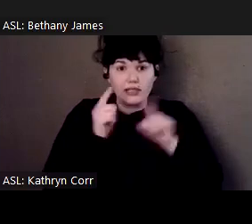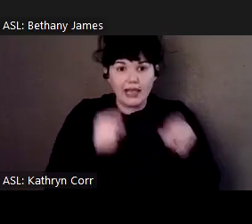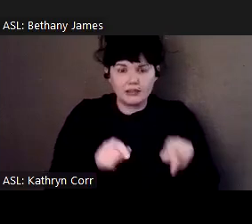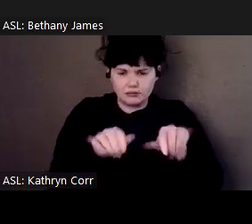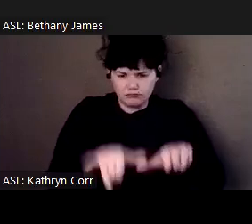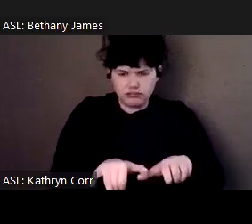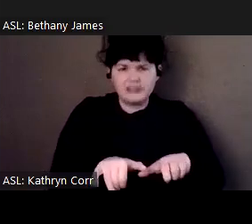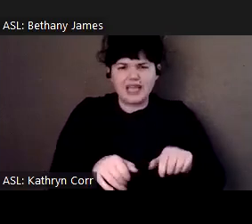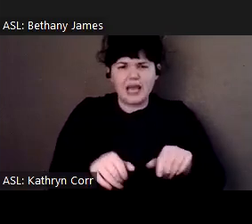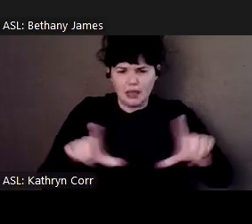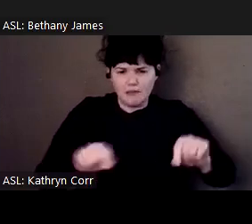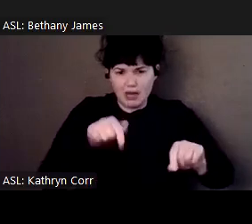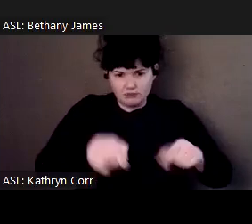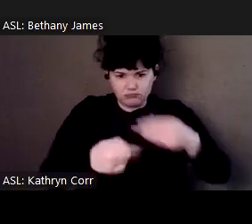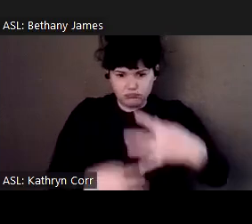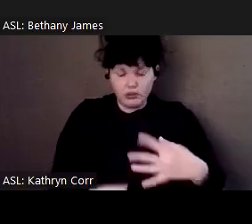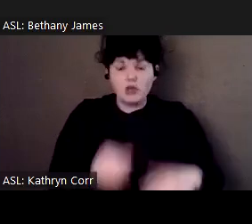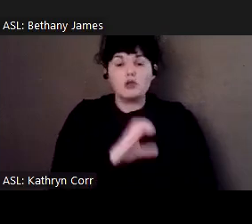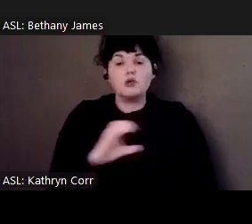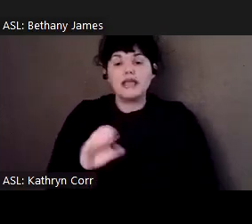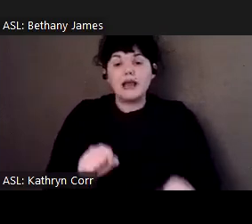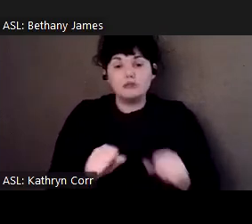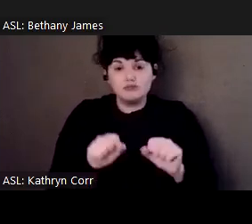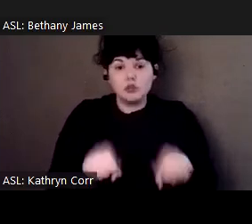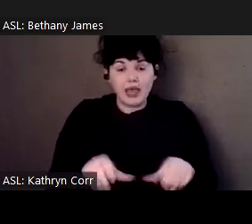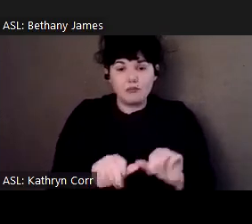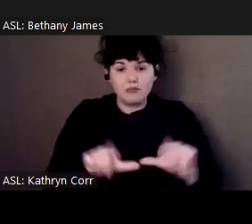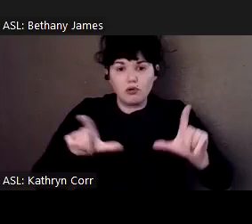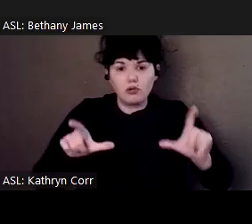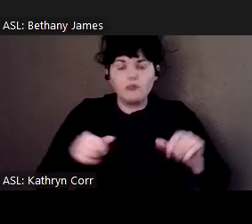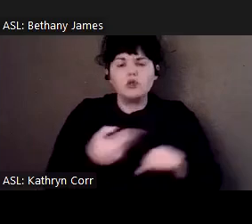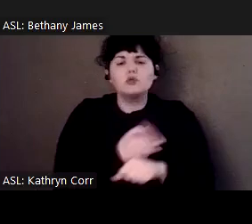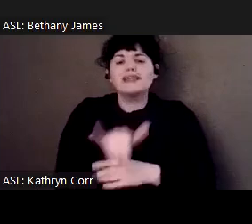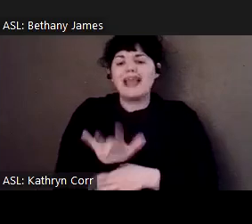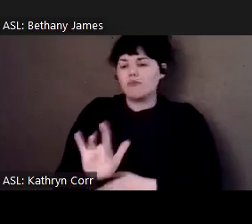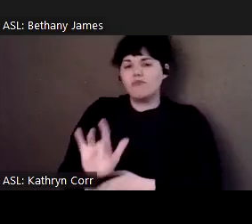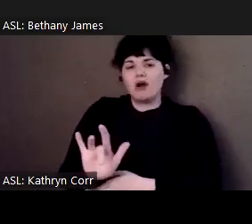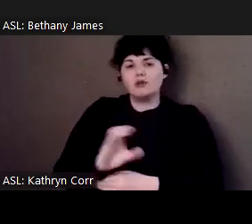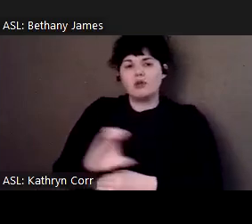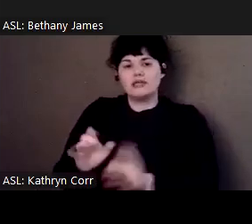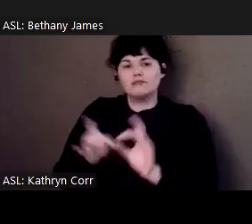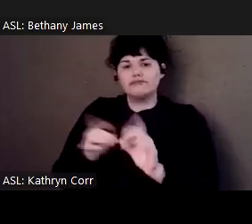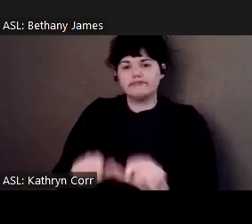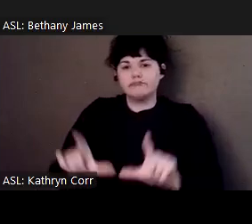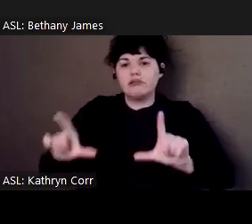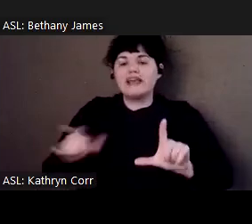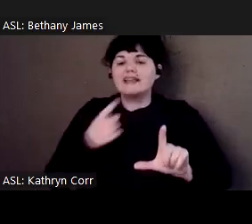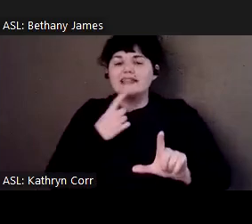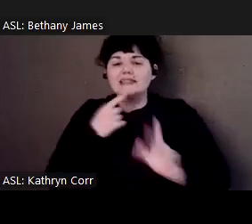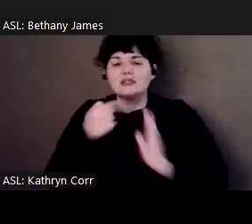Captioning is available by pressing the closed caption button inside the Zoom application and choosing Show